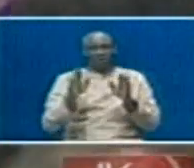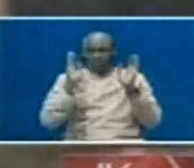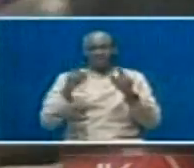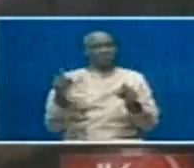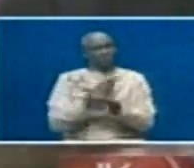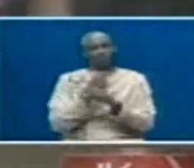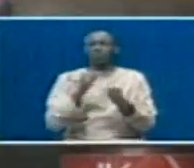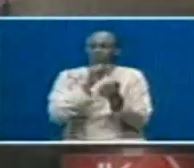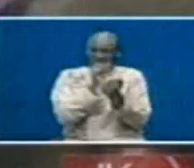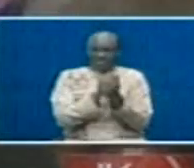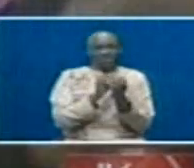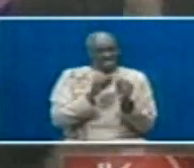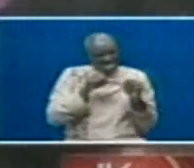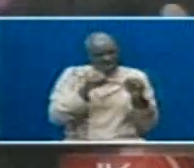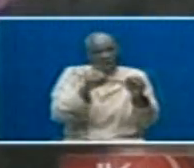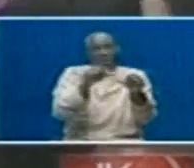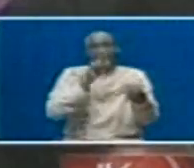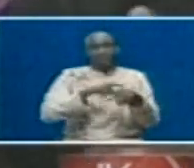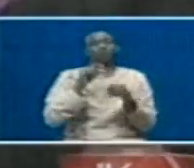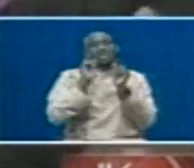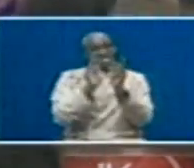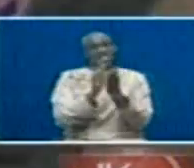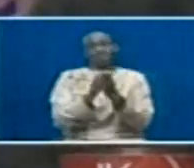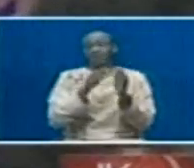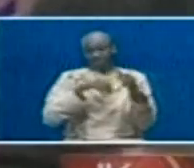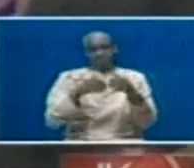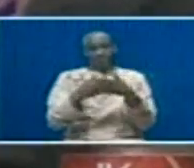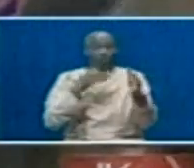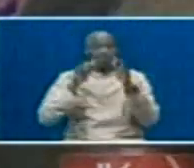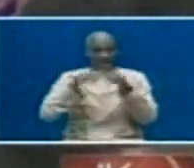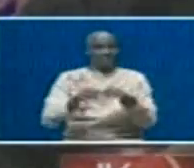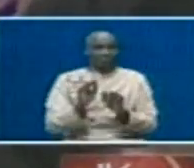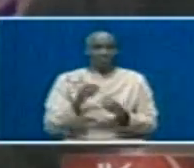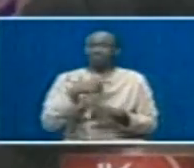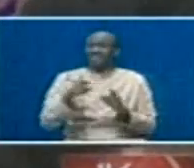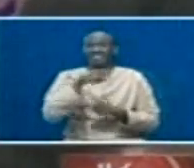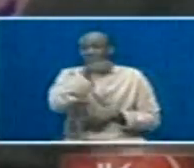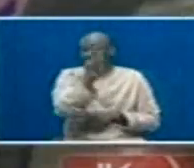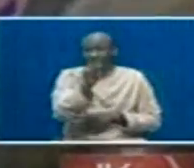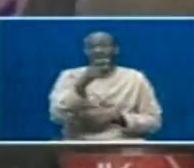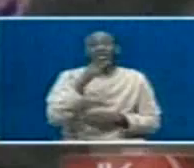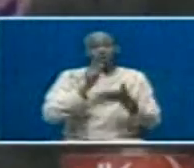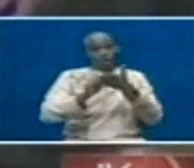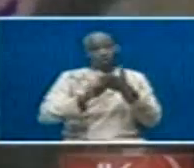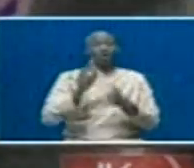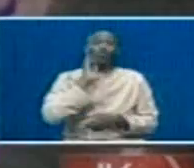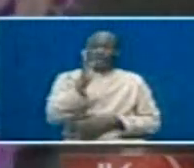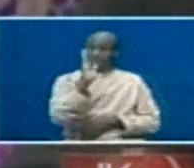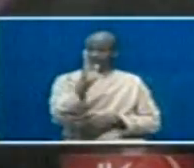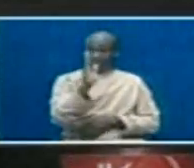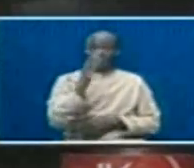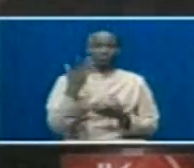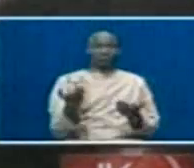somebody that long. But the reason is here that Ali had written in his will, and he insisted, and that I